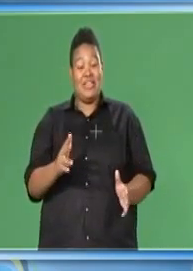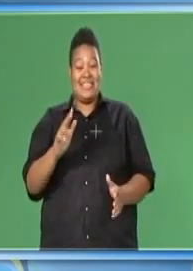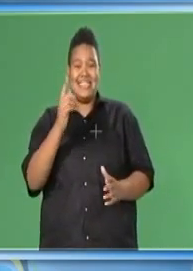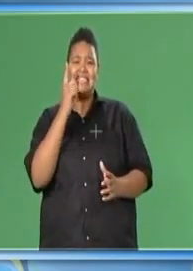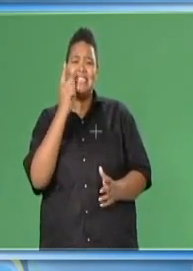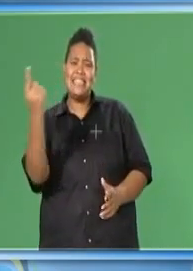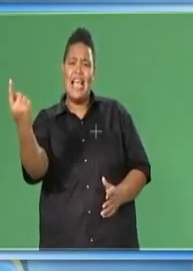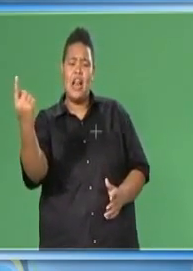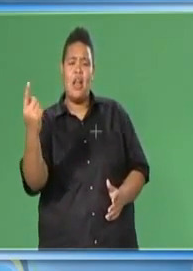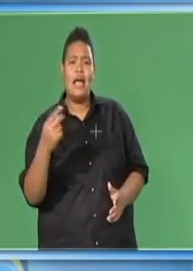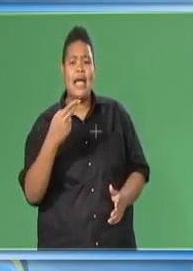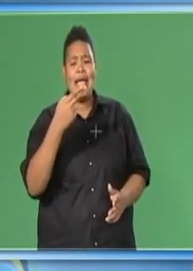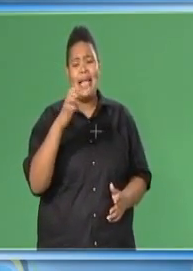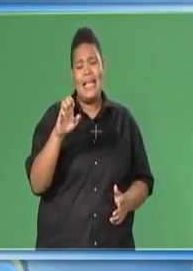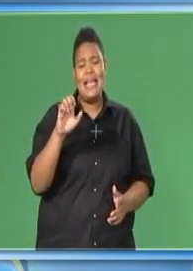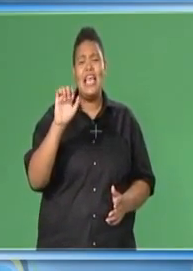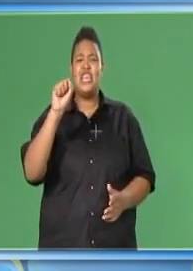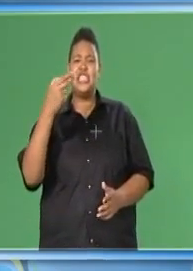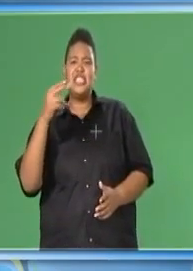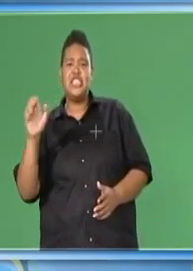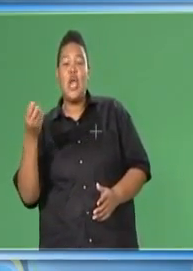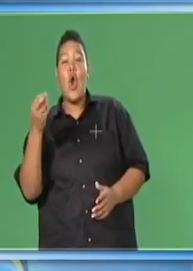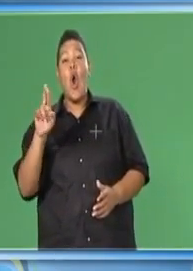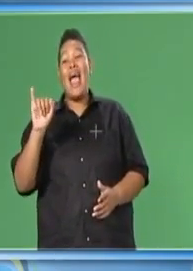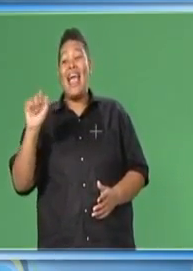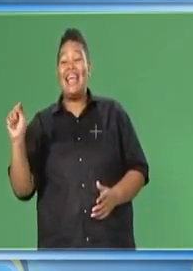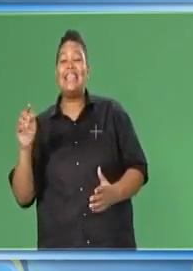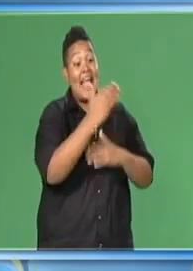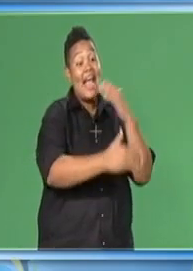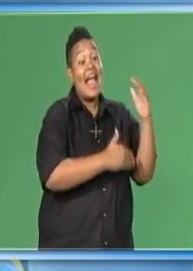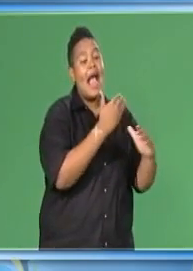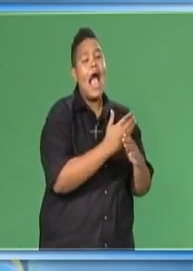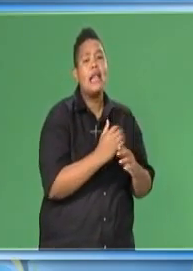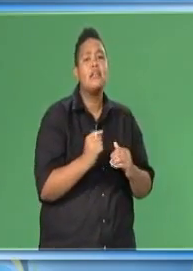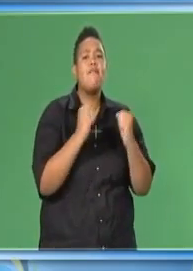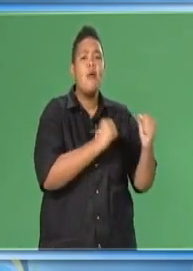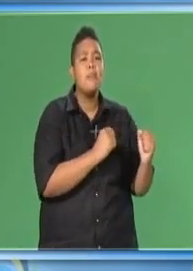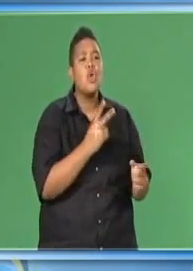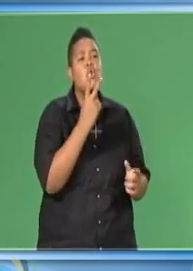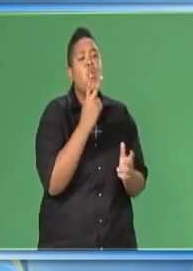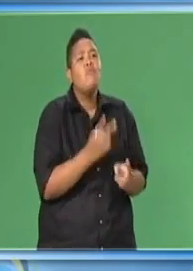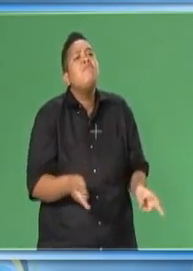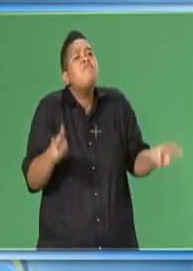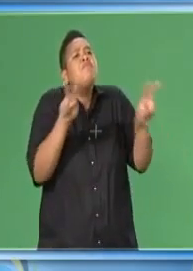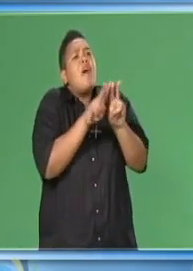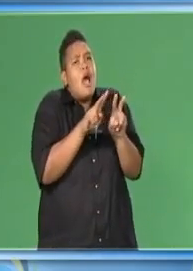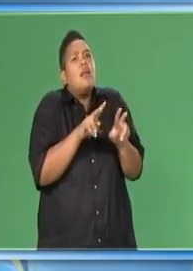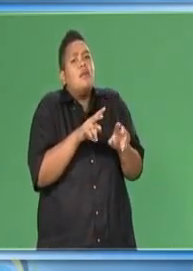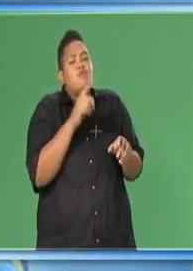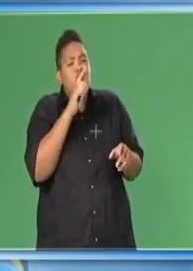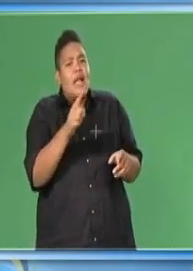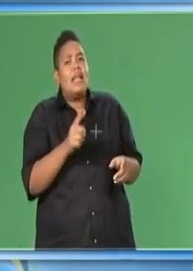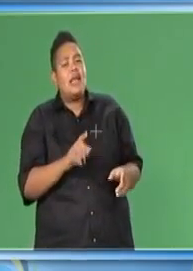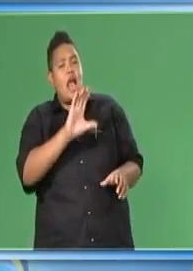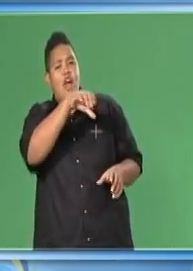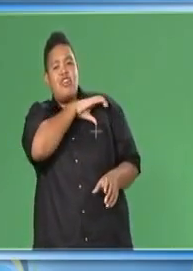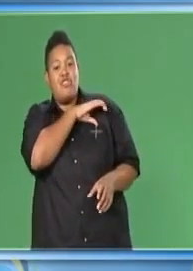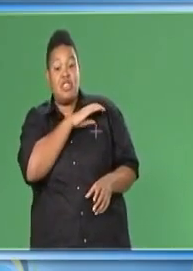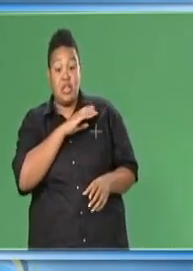In this sentence, Joshua is waiting for his brother. His is a substitute for Joshua.